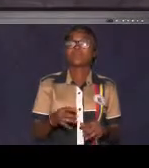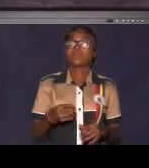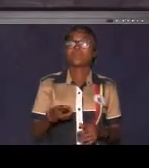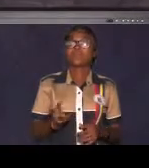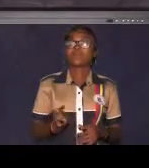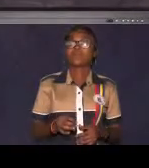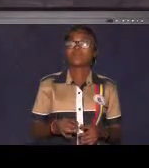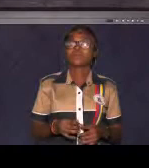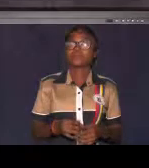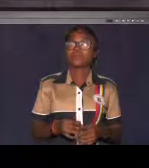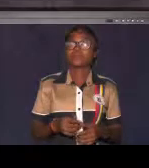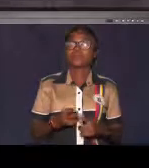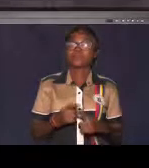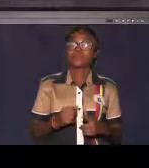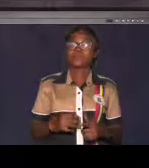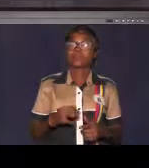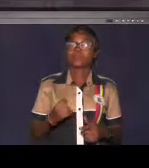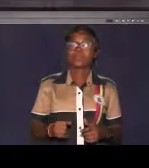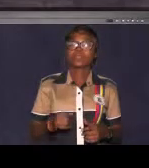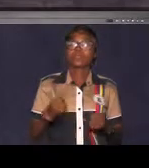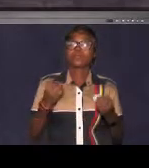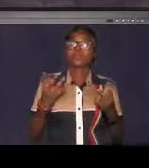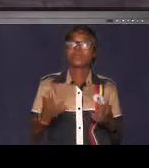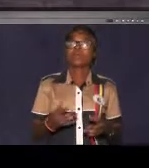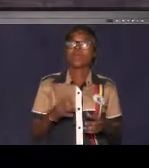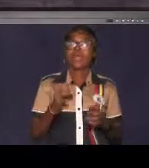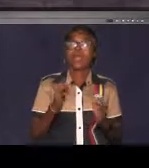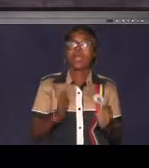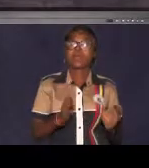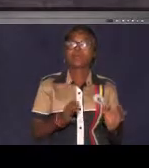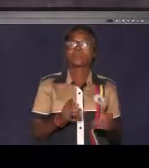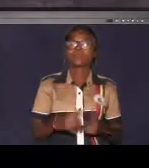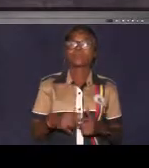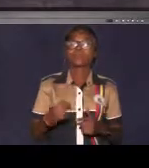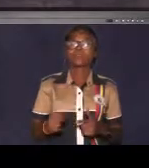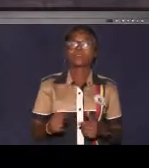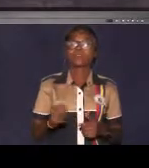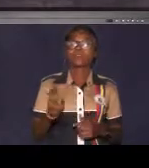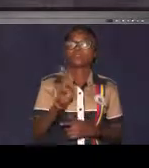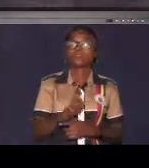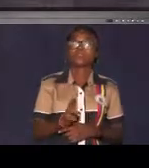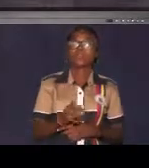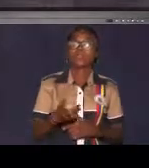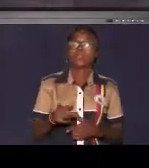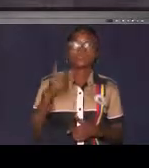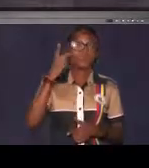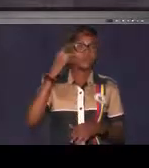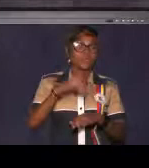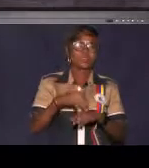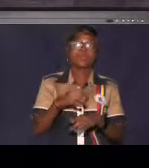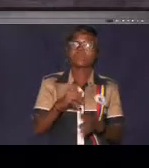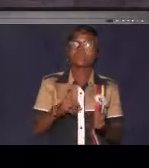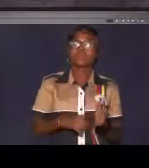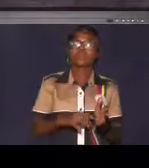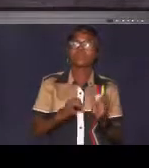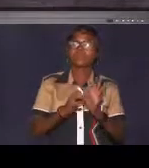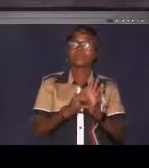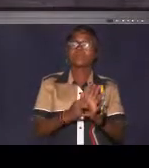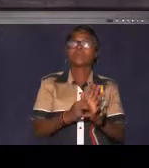You can only distinguish its singular form from the plural according to the context of use. Let's look at